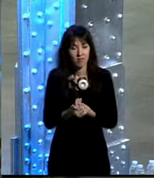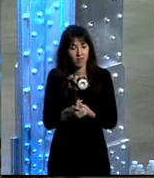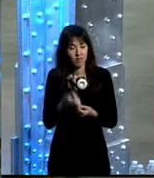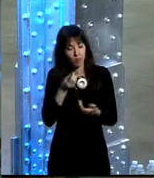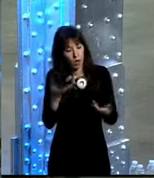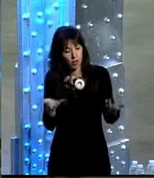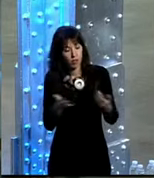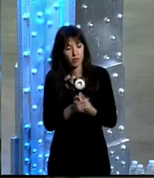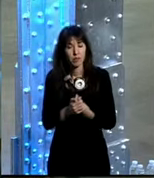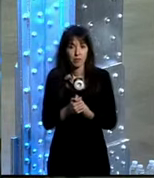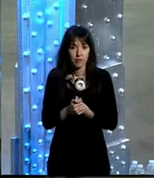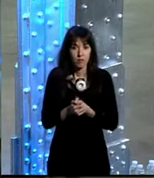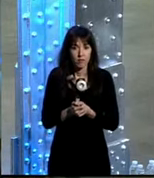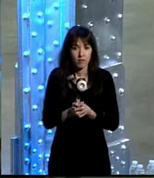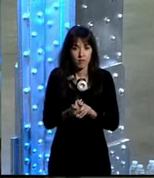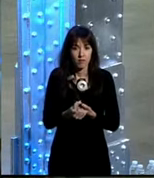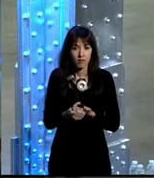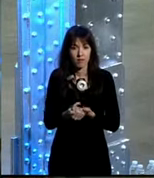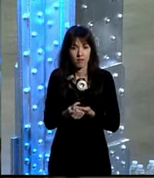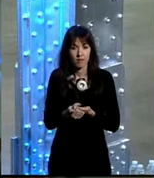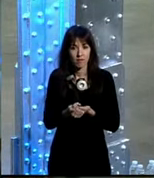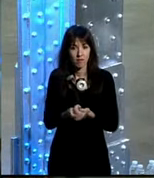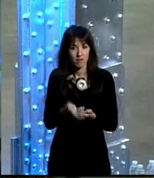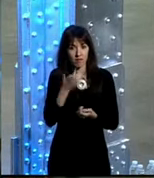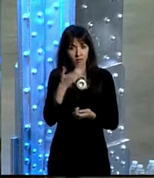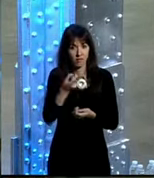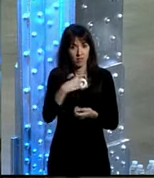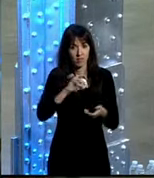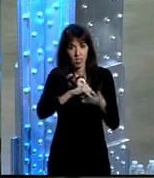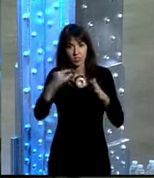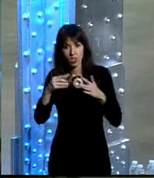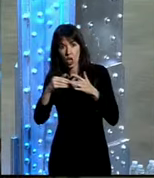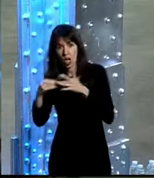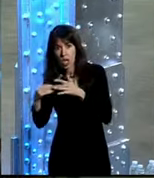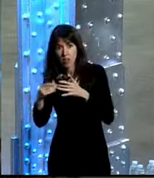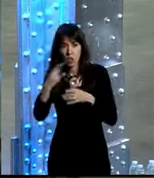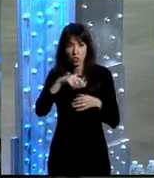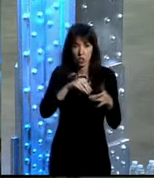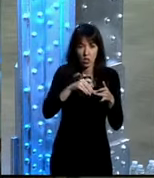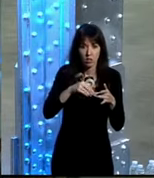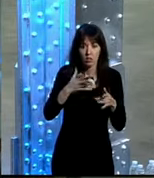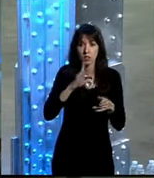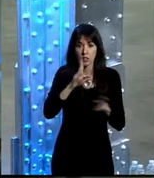Regarding whether we lead technology or technology leads us, I would like to answer yes.